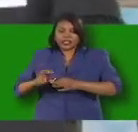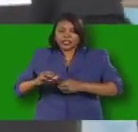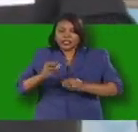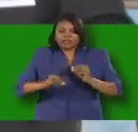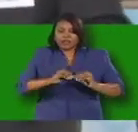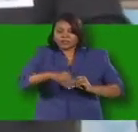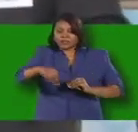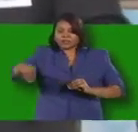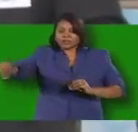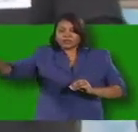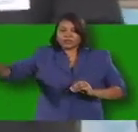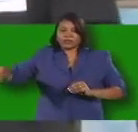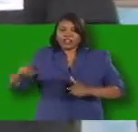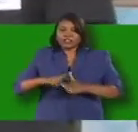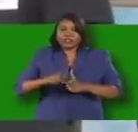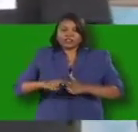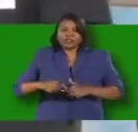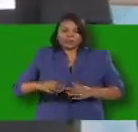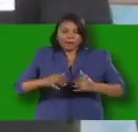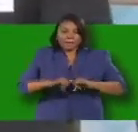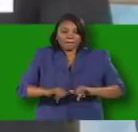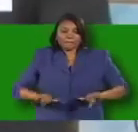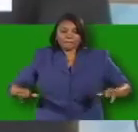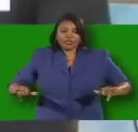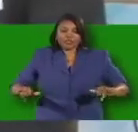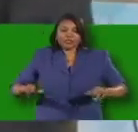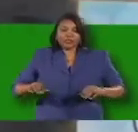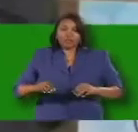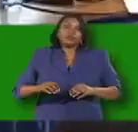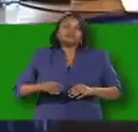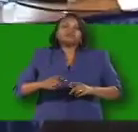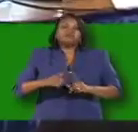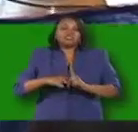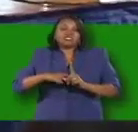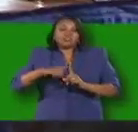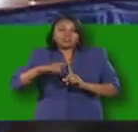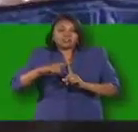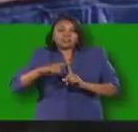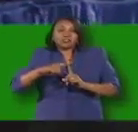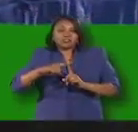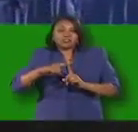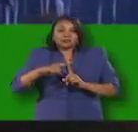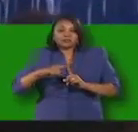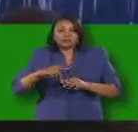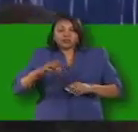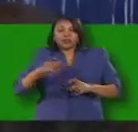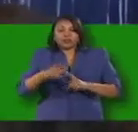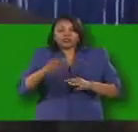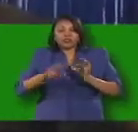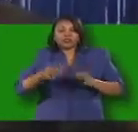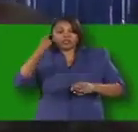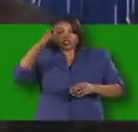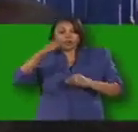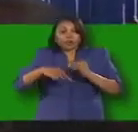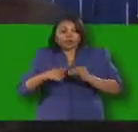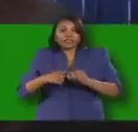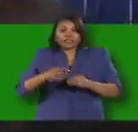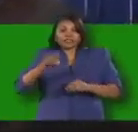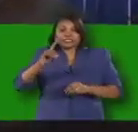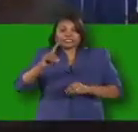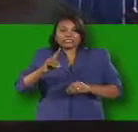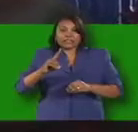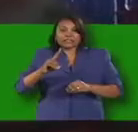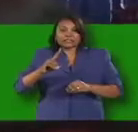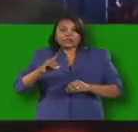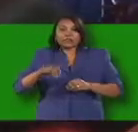environment, you can actually measure a variety of different parameters. From a disaster risk reduction monitoring perspective, you can look at soil